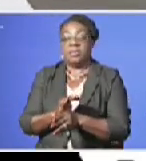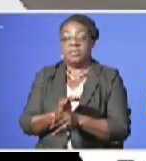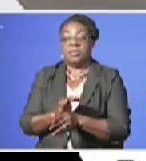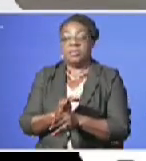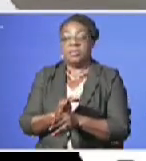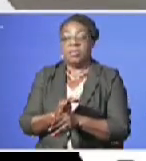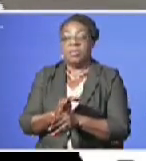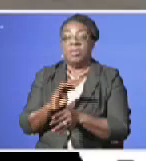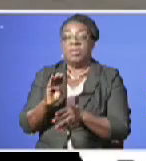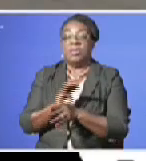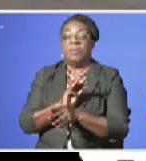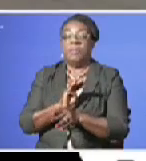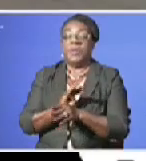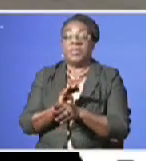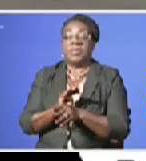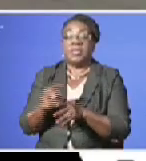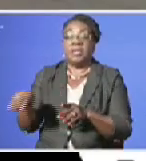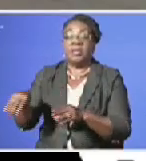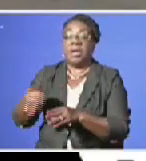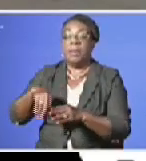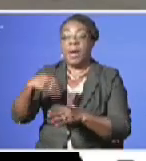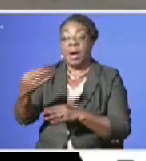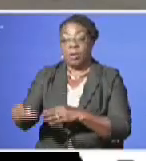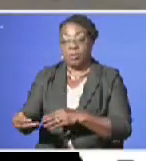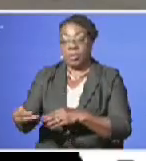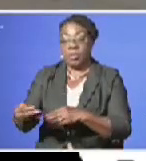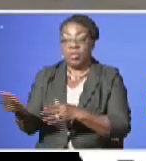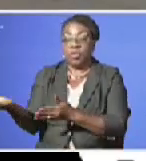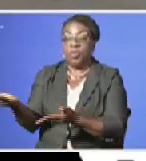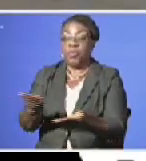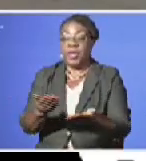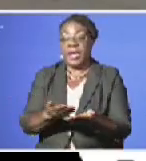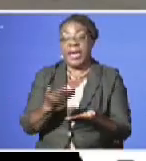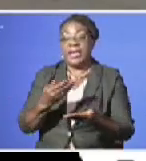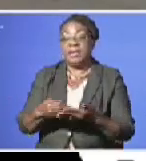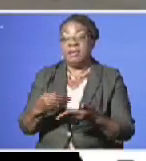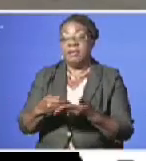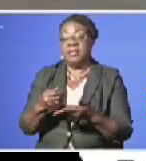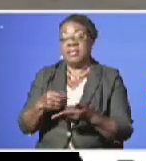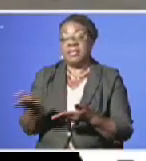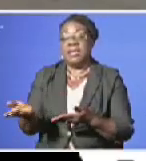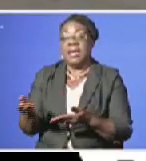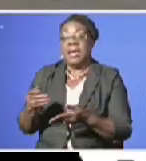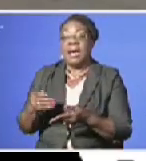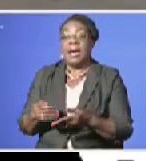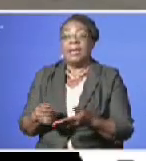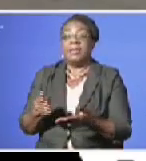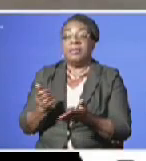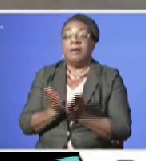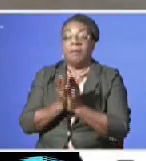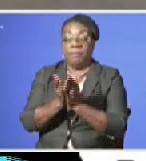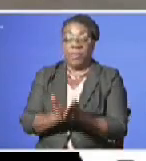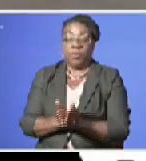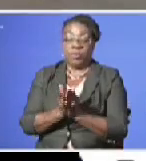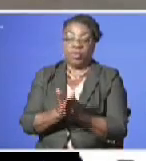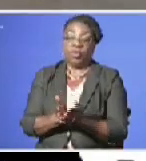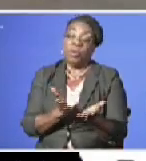particularly the wholesalers and stuff, that they couldn't come out to bring any goods in, so the vessels had to make